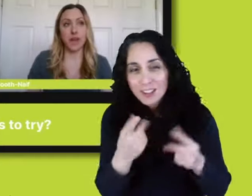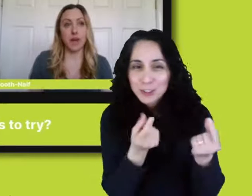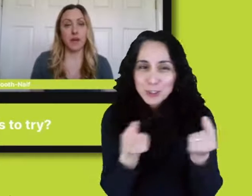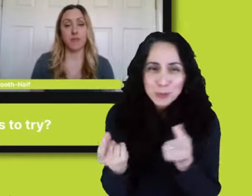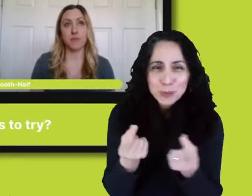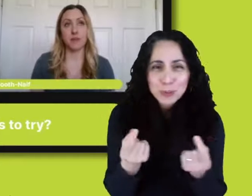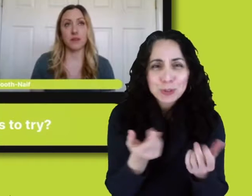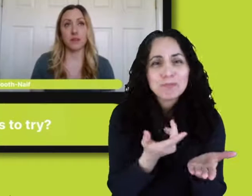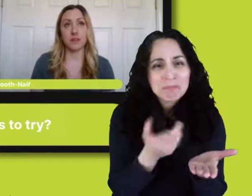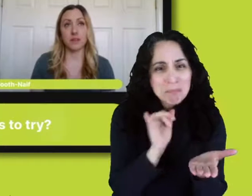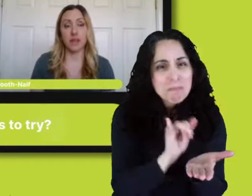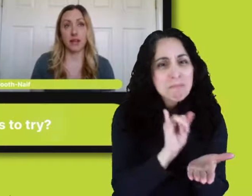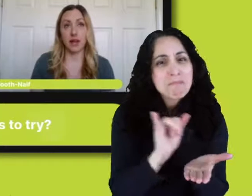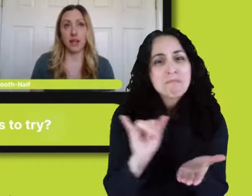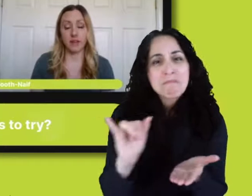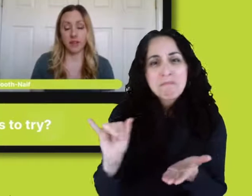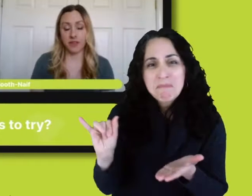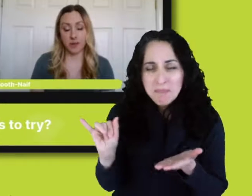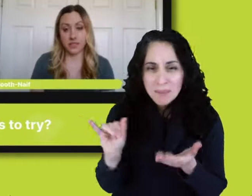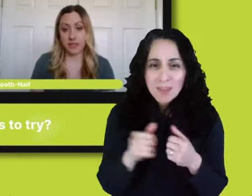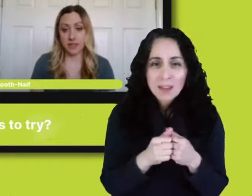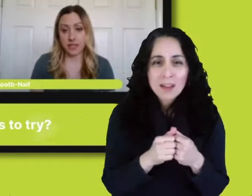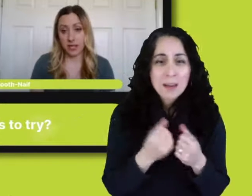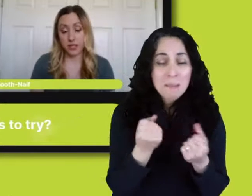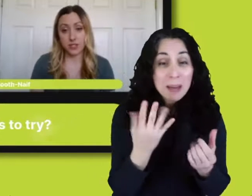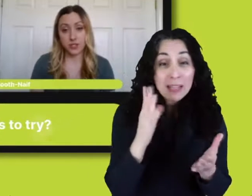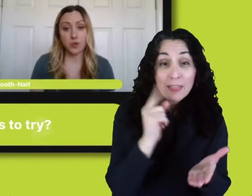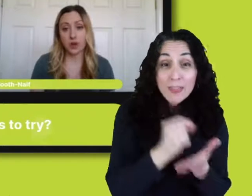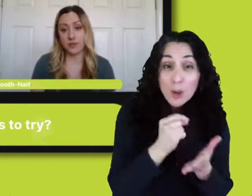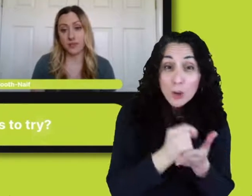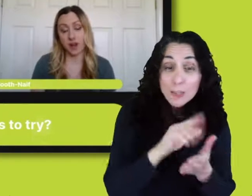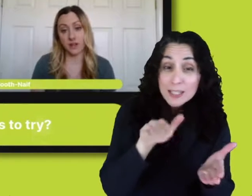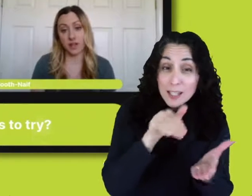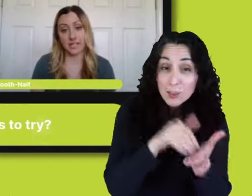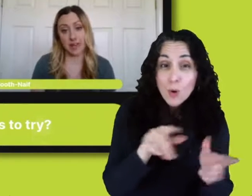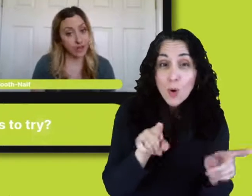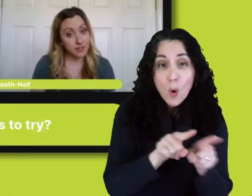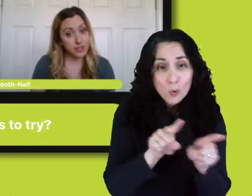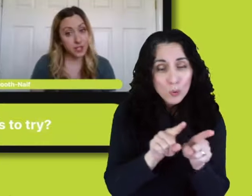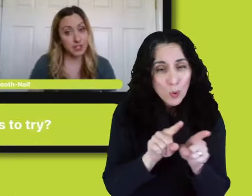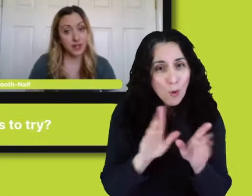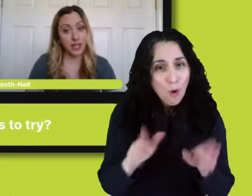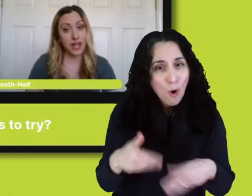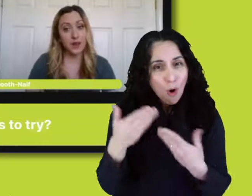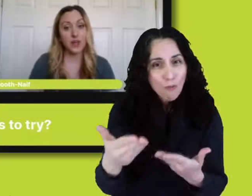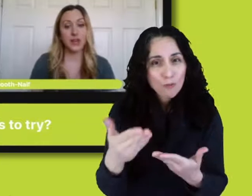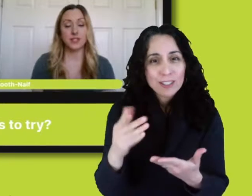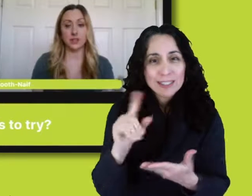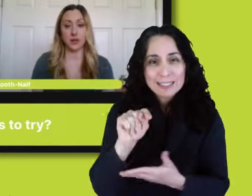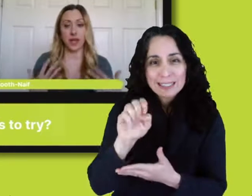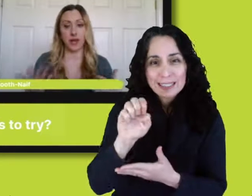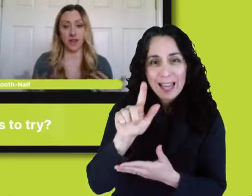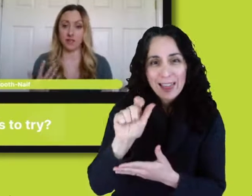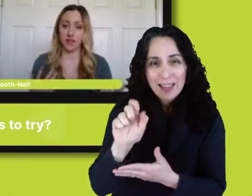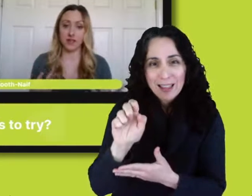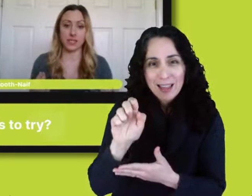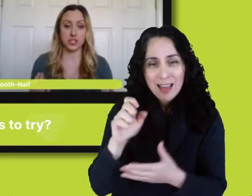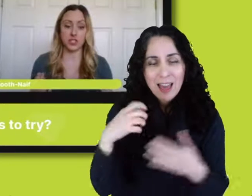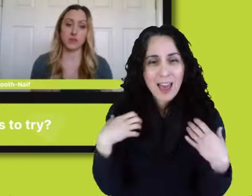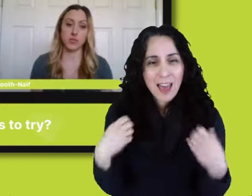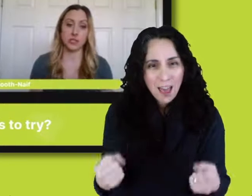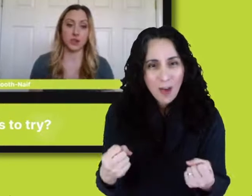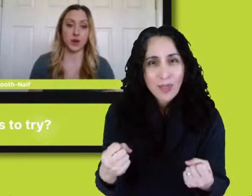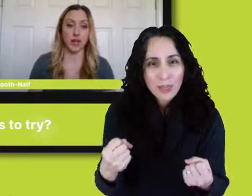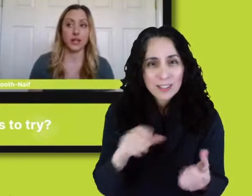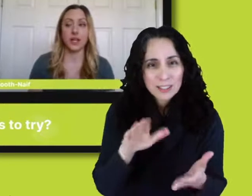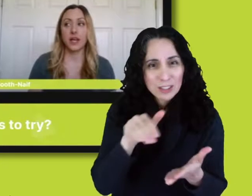with. A lot of therapy centers too are also offering telehealth sessions right now. So doing online video